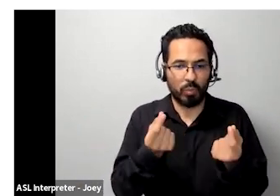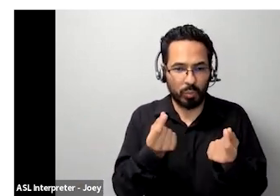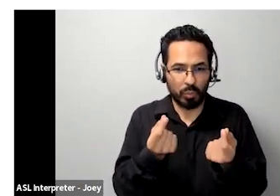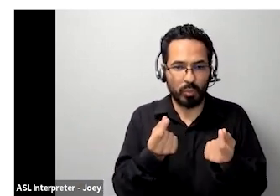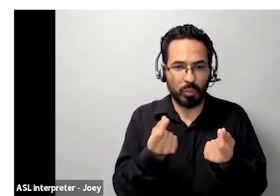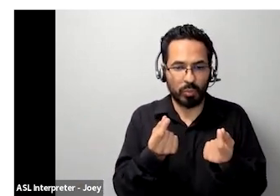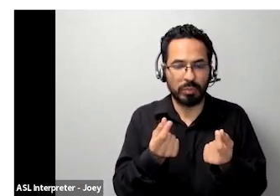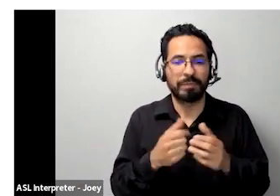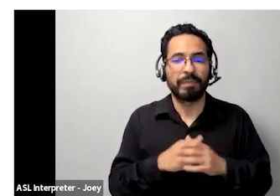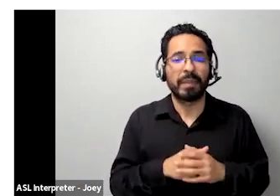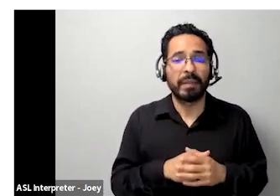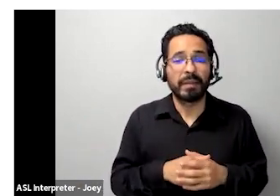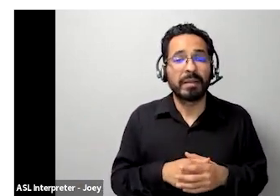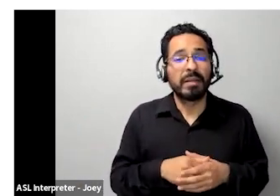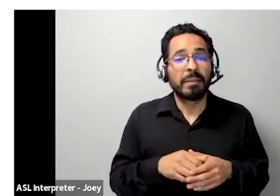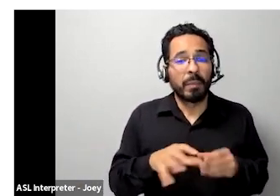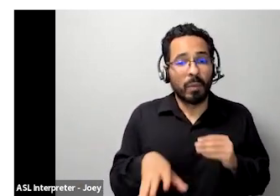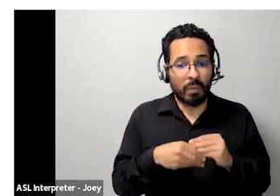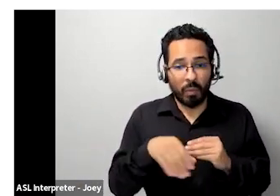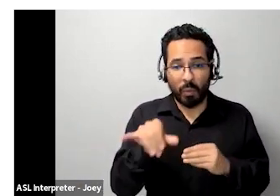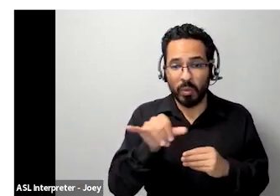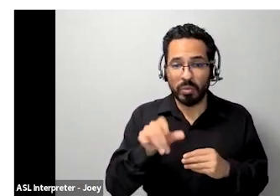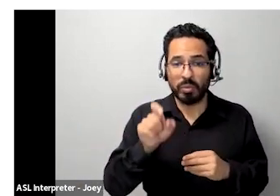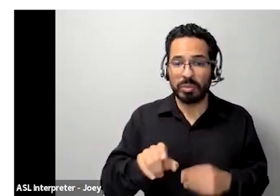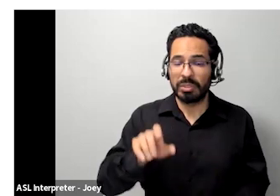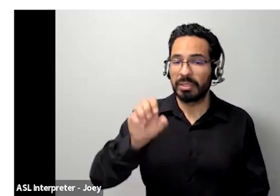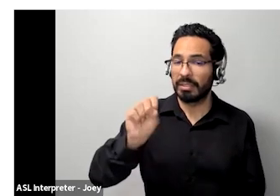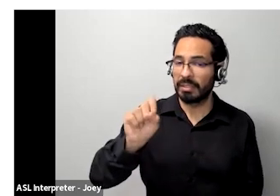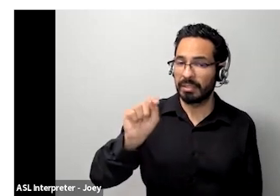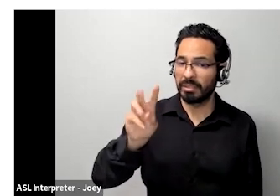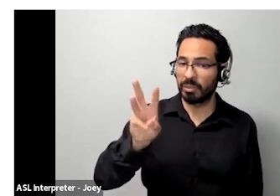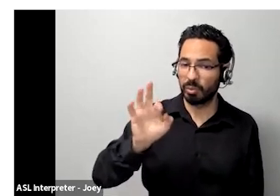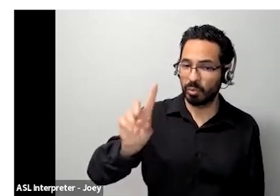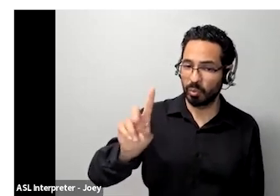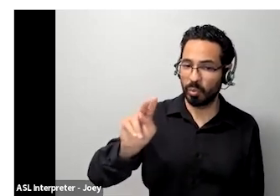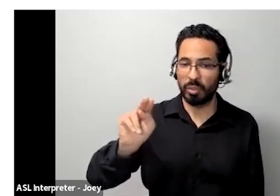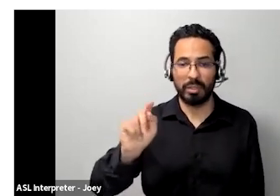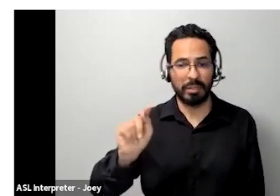Additionally, you need a steward network within every little